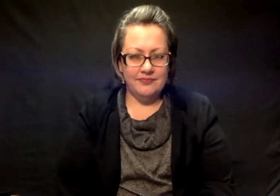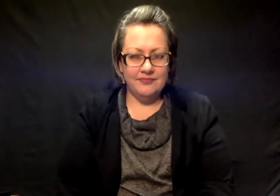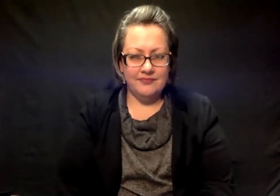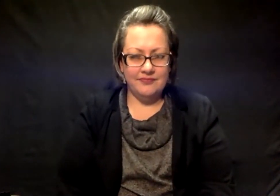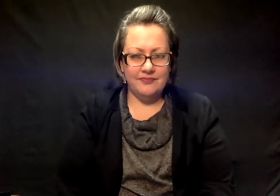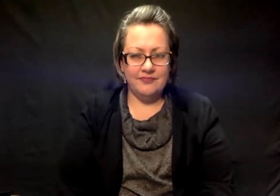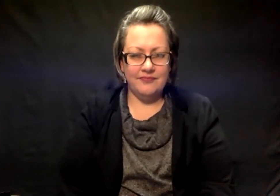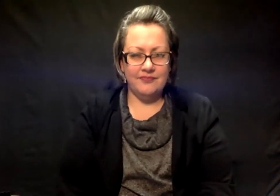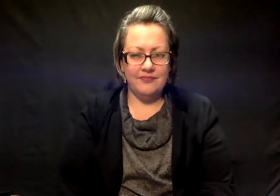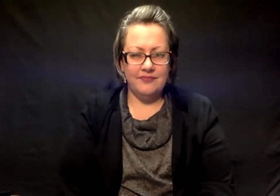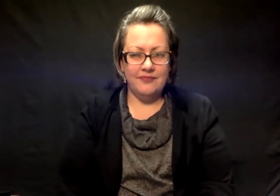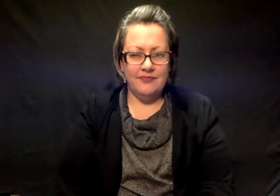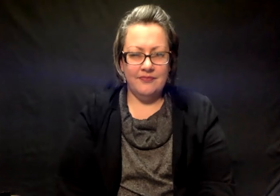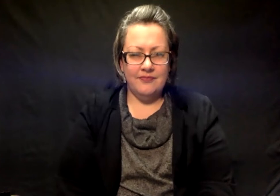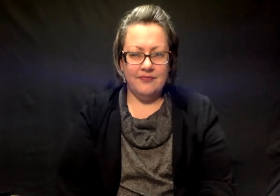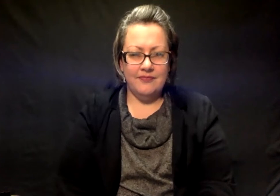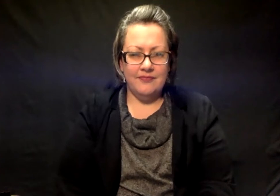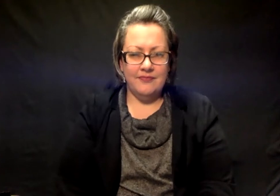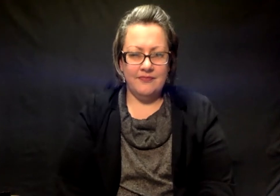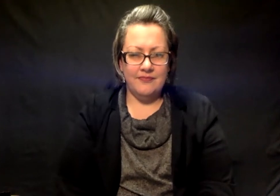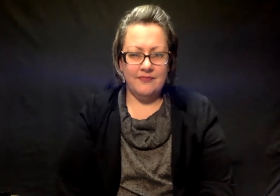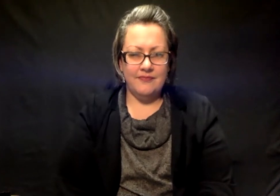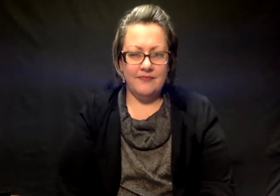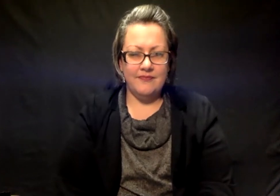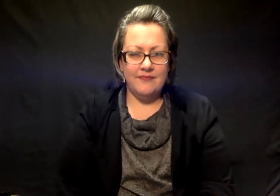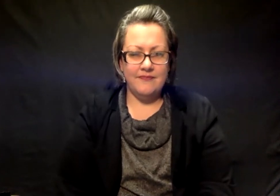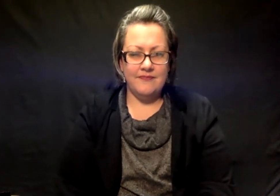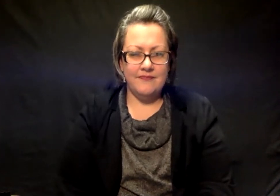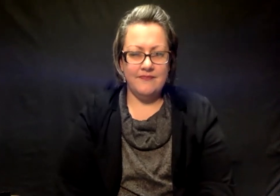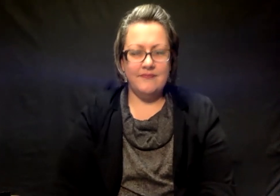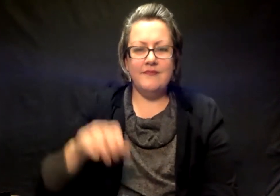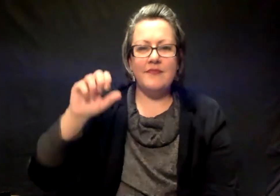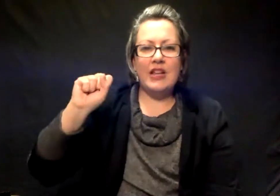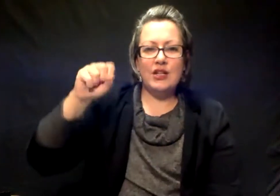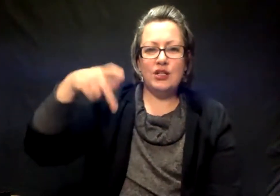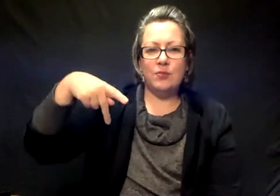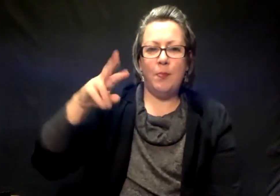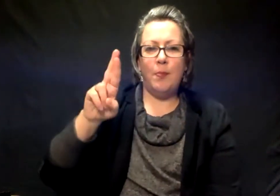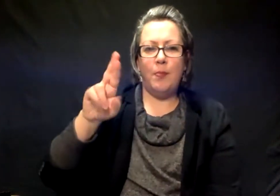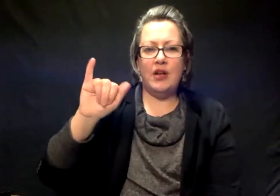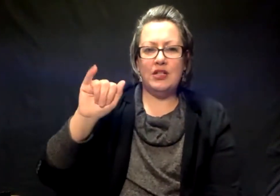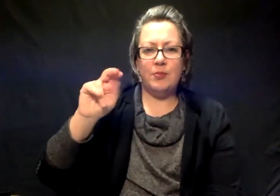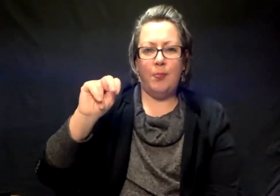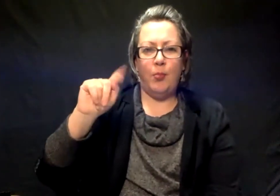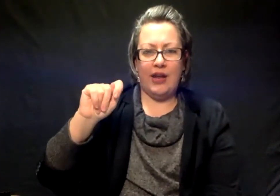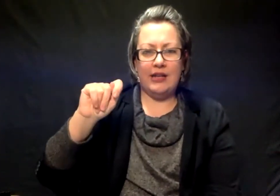Kat Ajito asked a question, what is the name of the app for text 911?